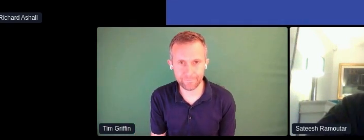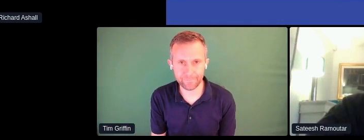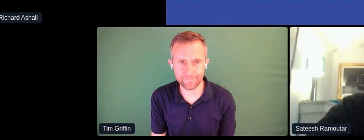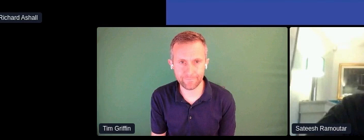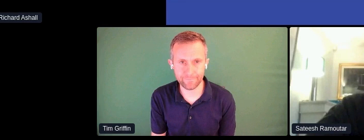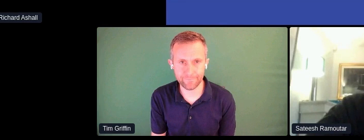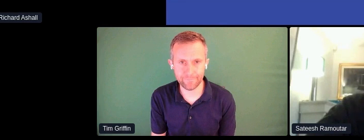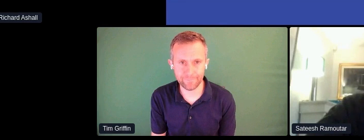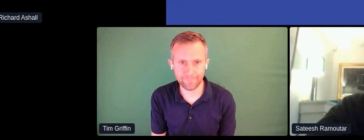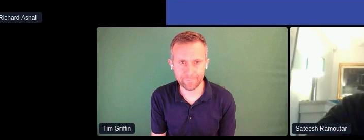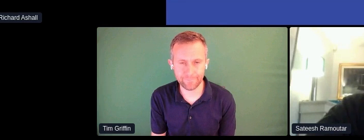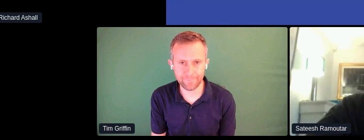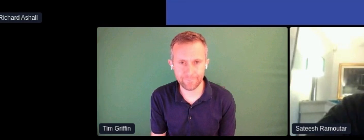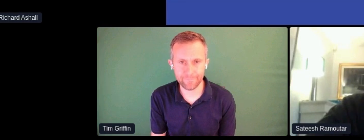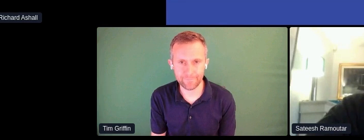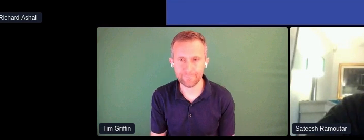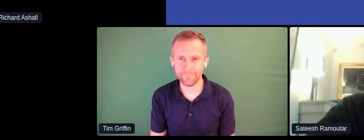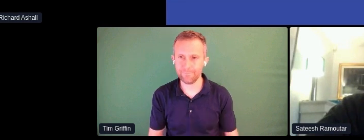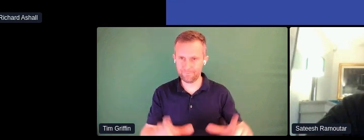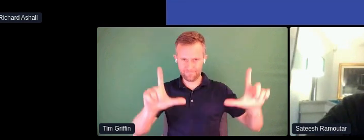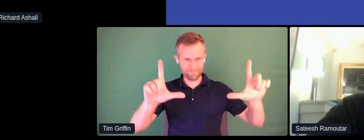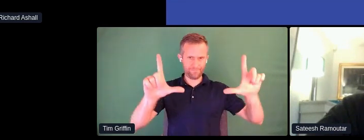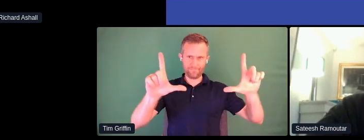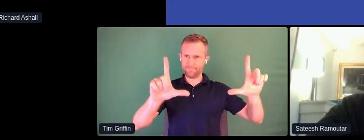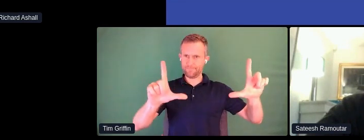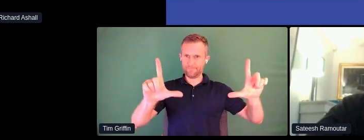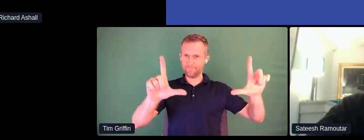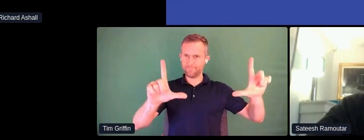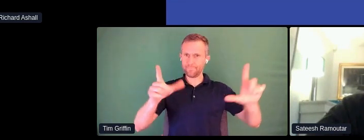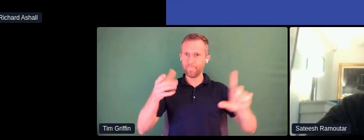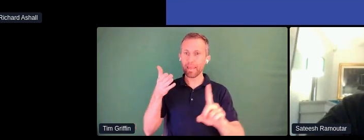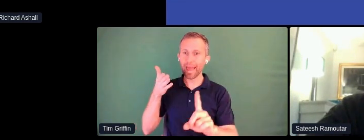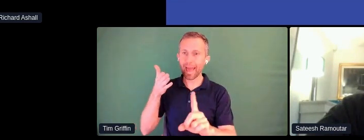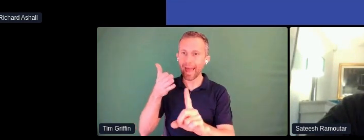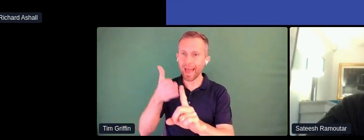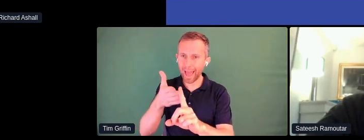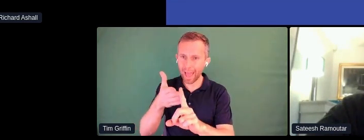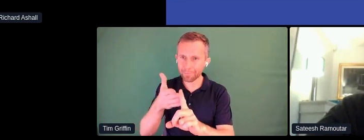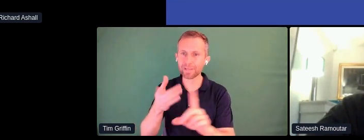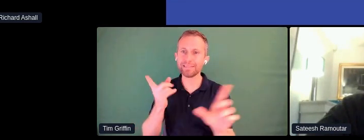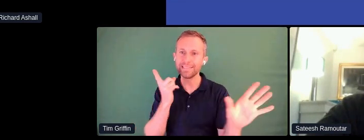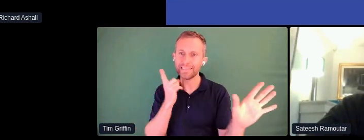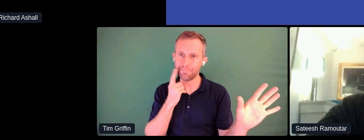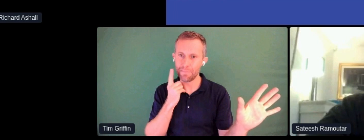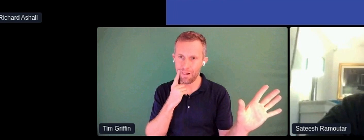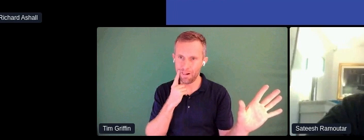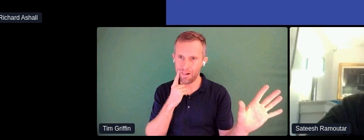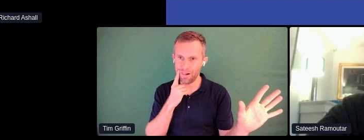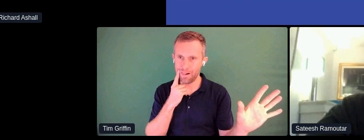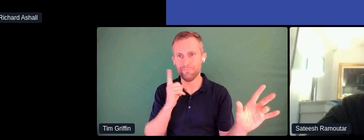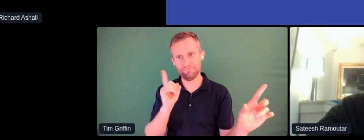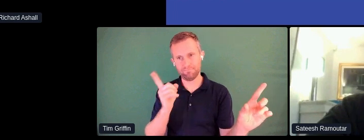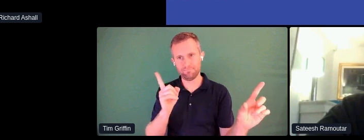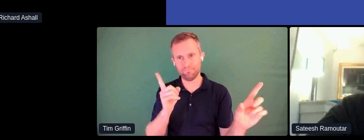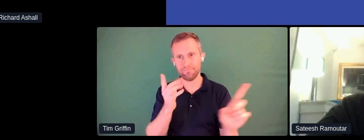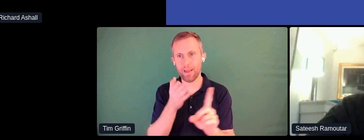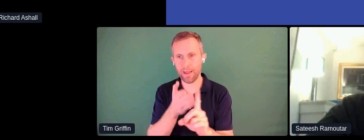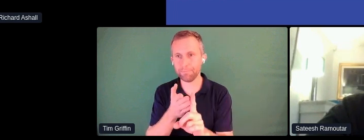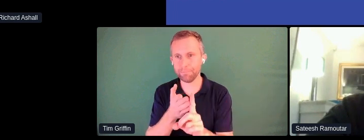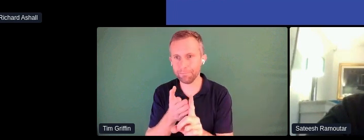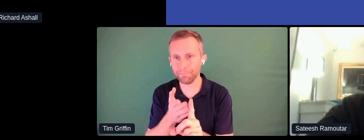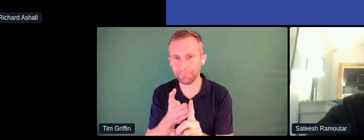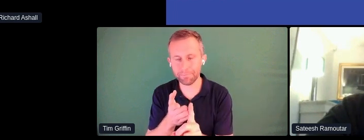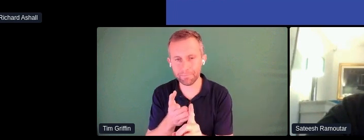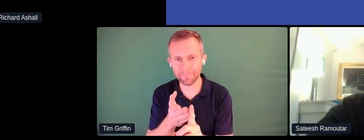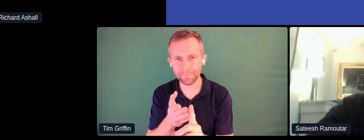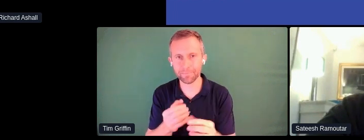So throughout our interface, we've tried to design everything as simple as possible. And one of the things we found with